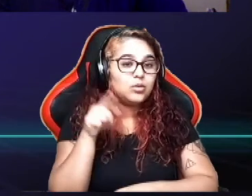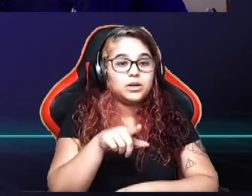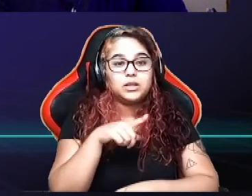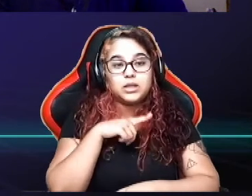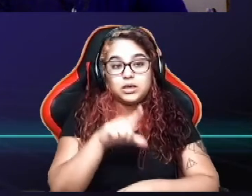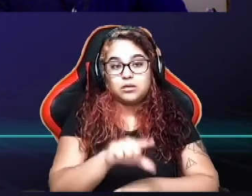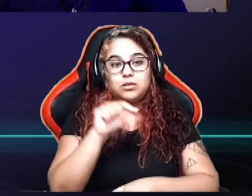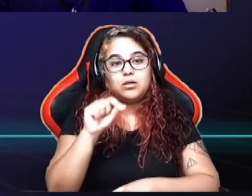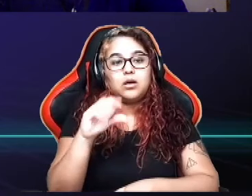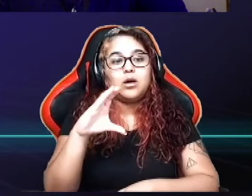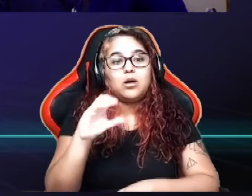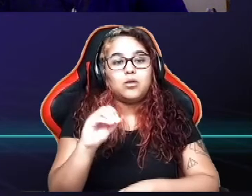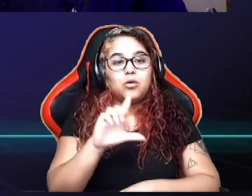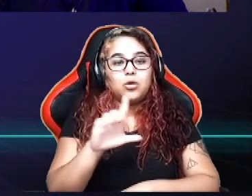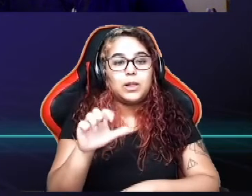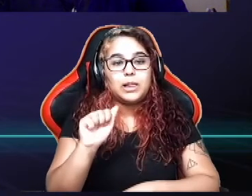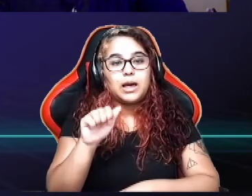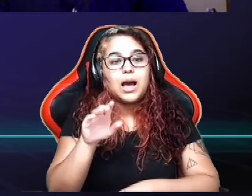audience,